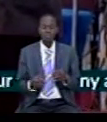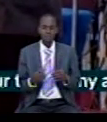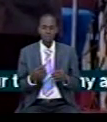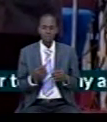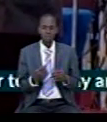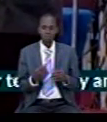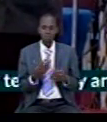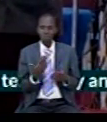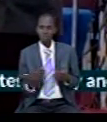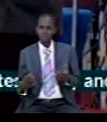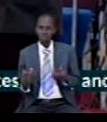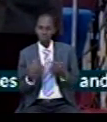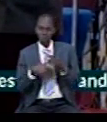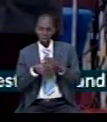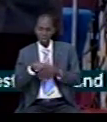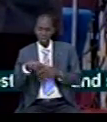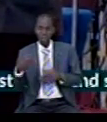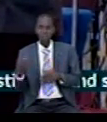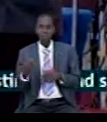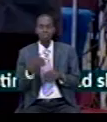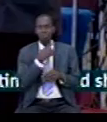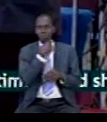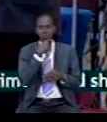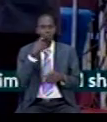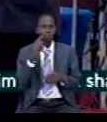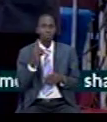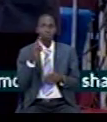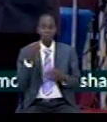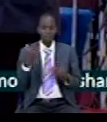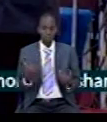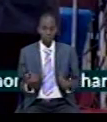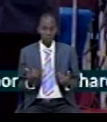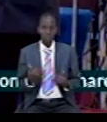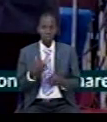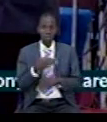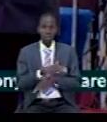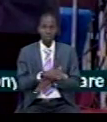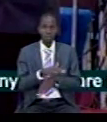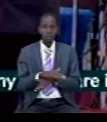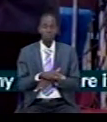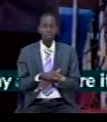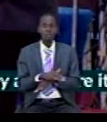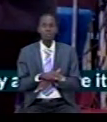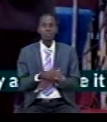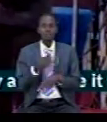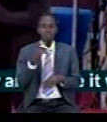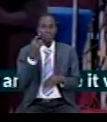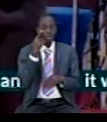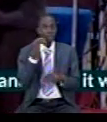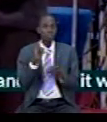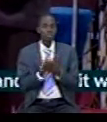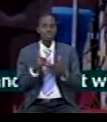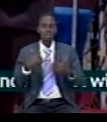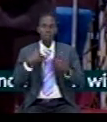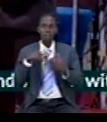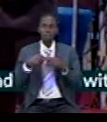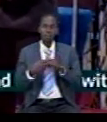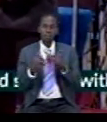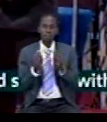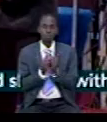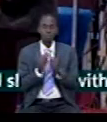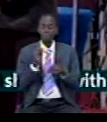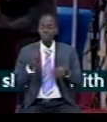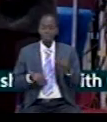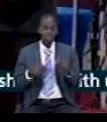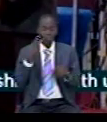up. This evening, she had been having issues with her eyes. She couldn't see at all. But immediately after the prayer of the man